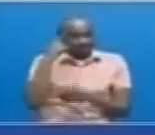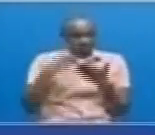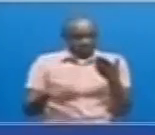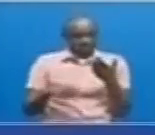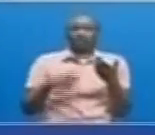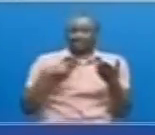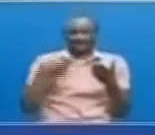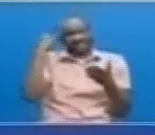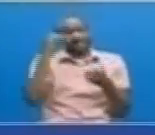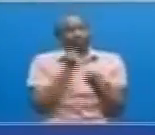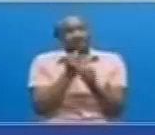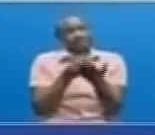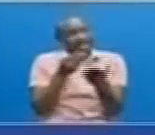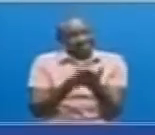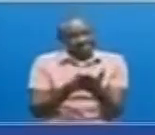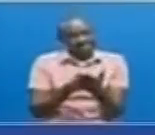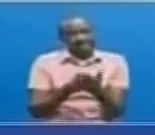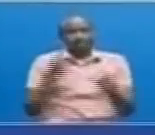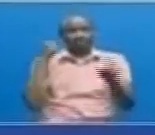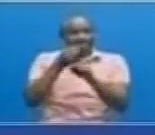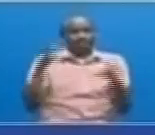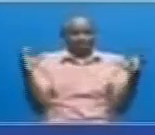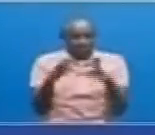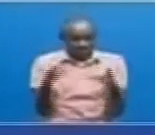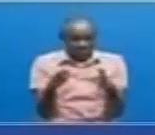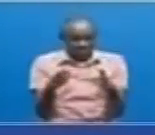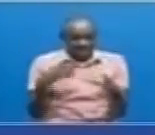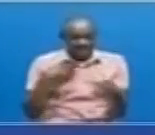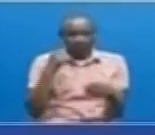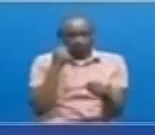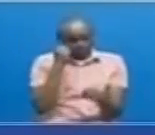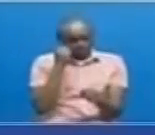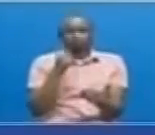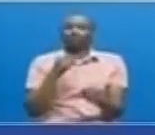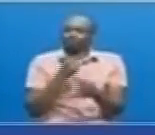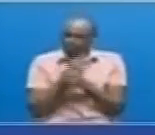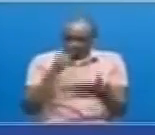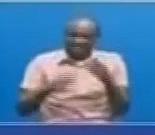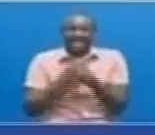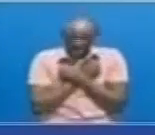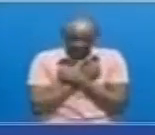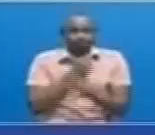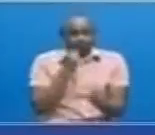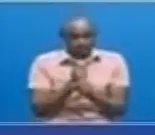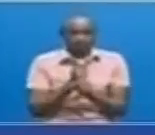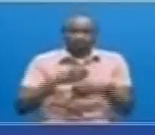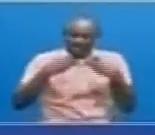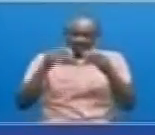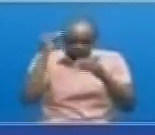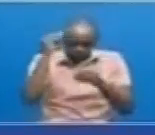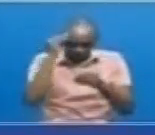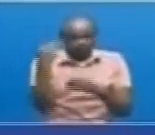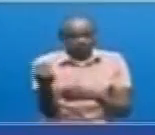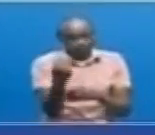make money, impact on my community, and do what I loved doing, impacting knowledge and